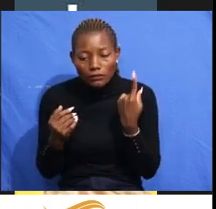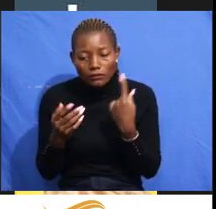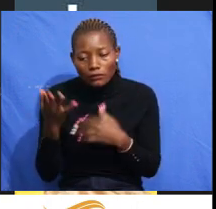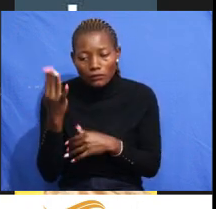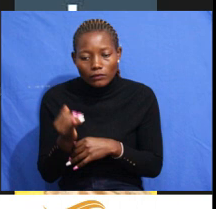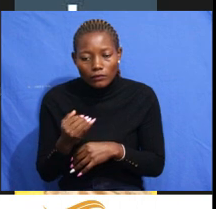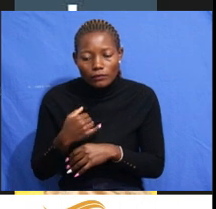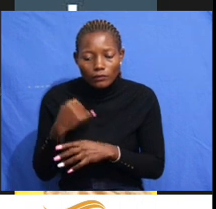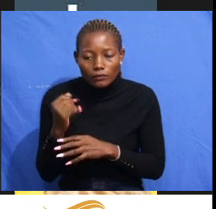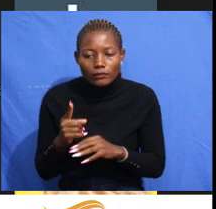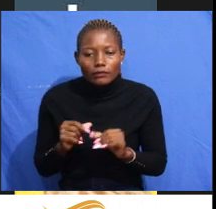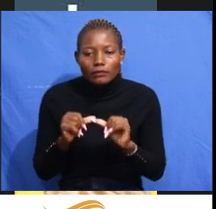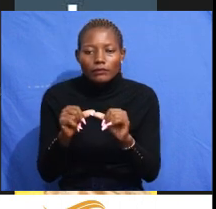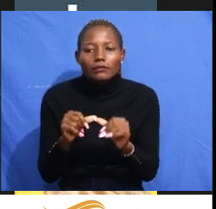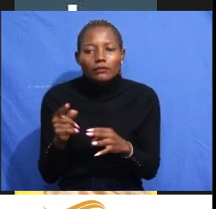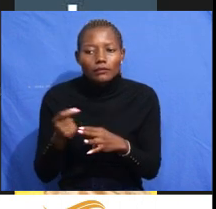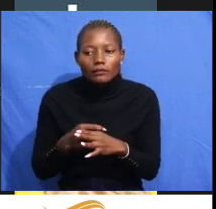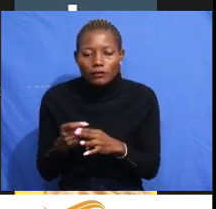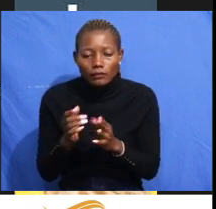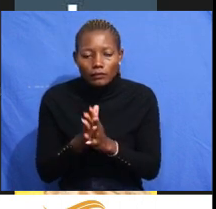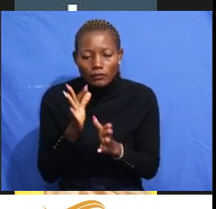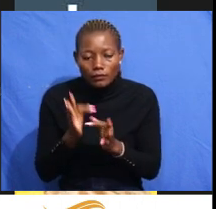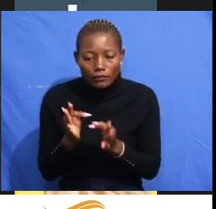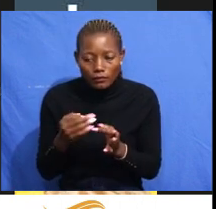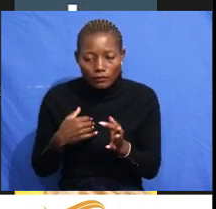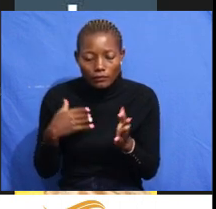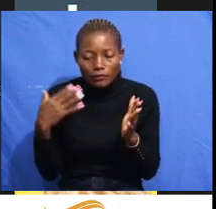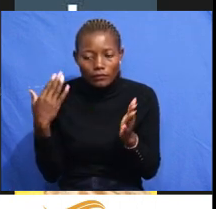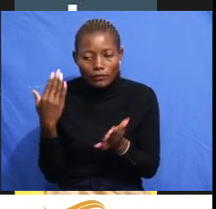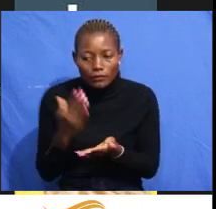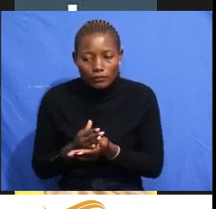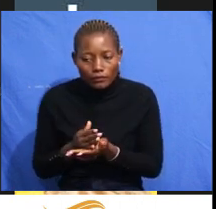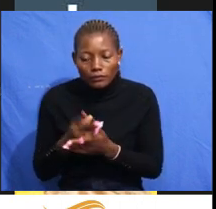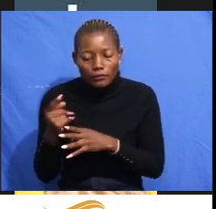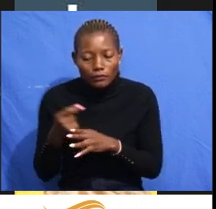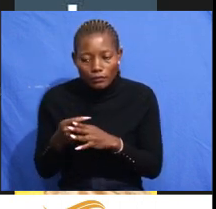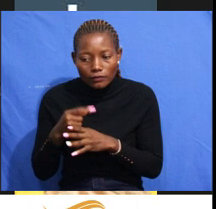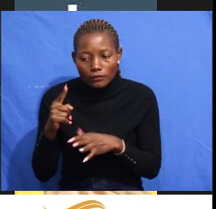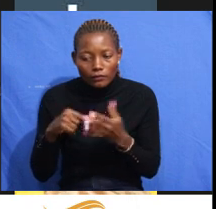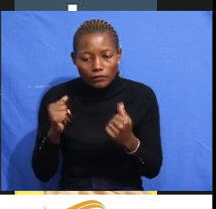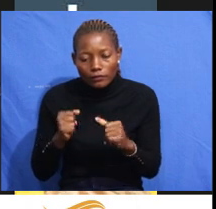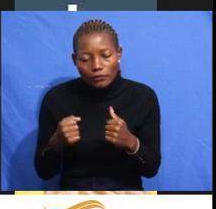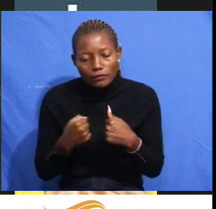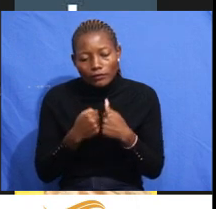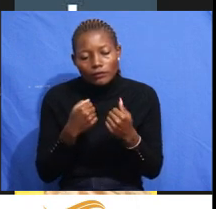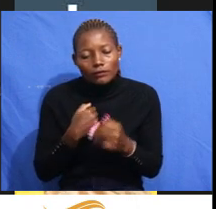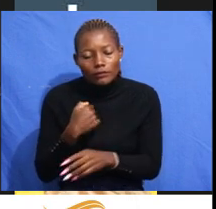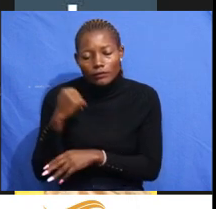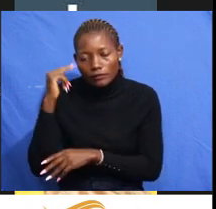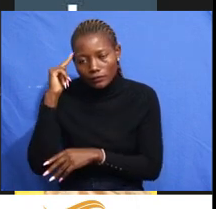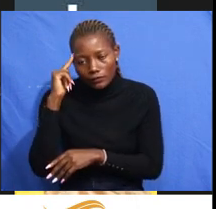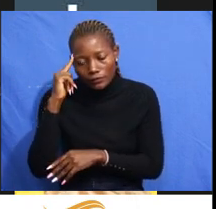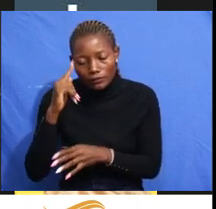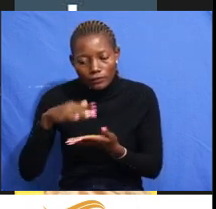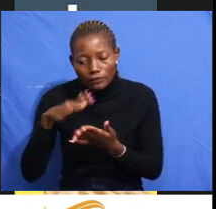need to continue training. And if I stop training, this is what is likely to happen. So I think more of what we